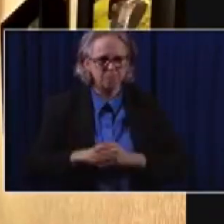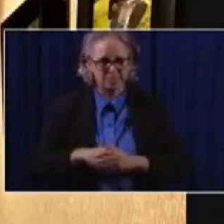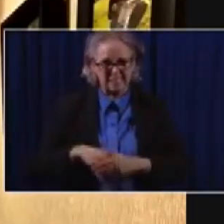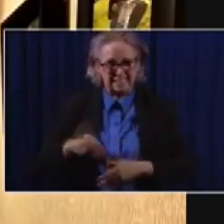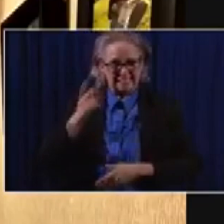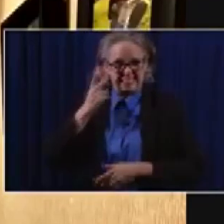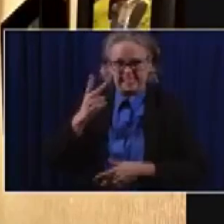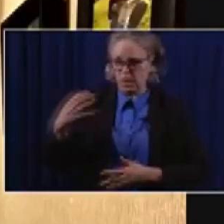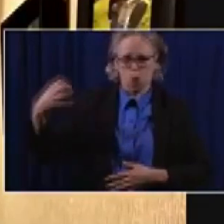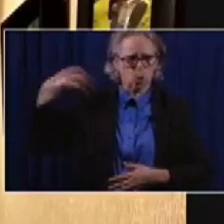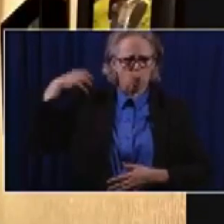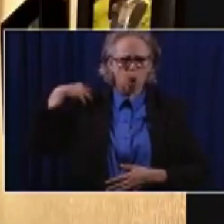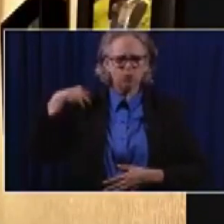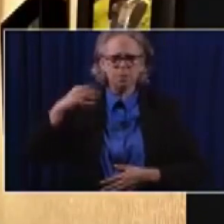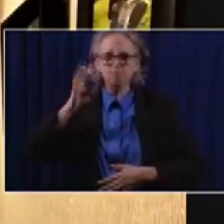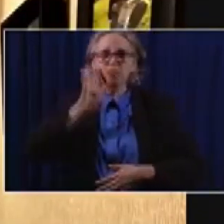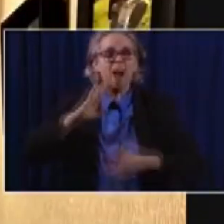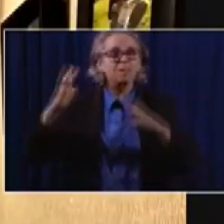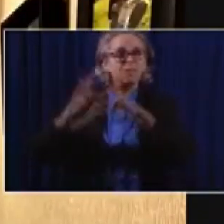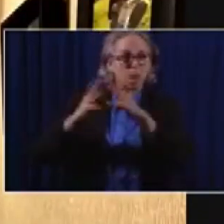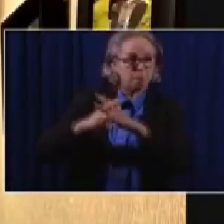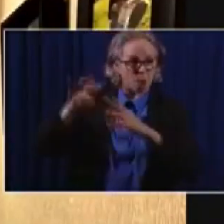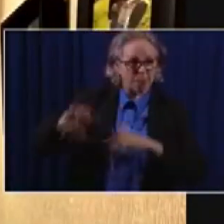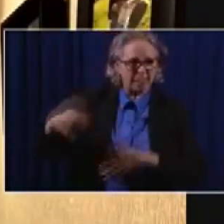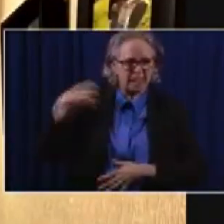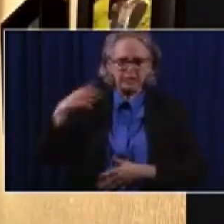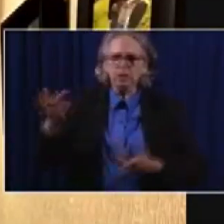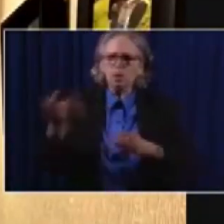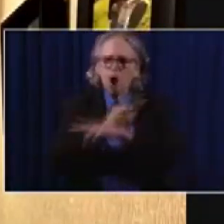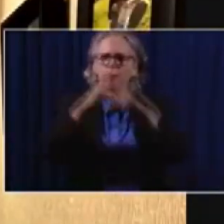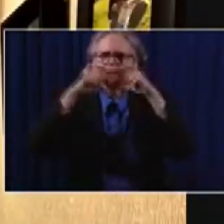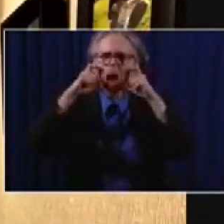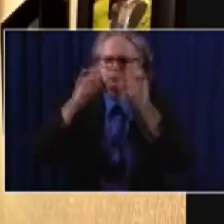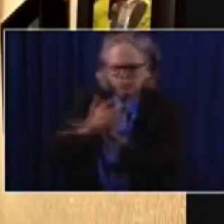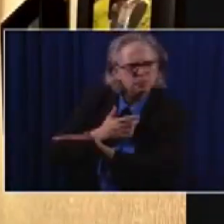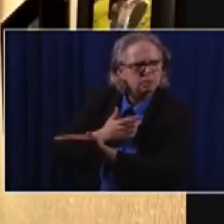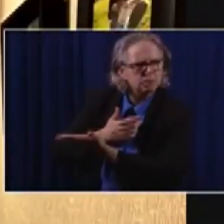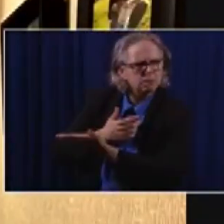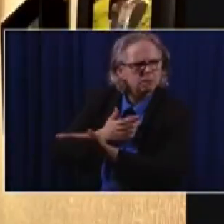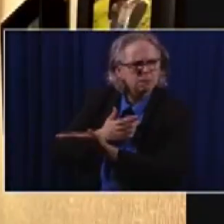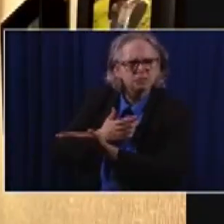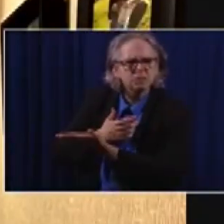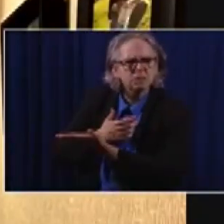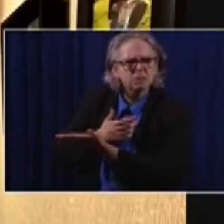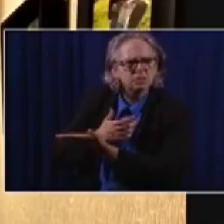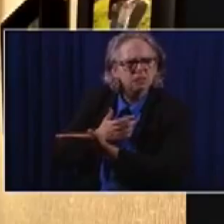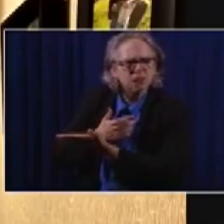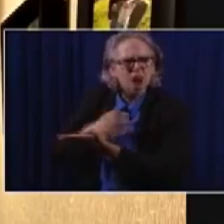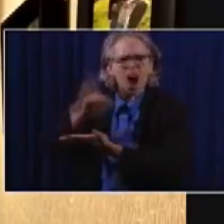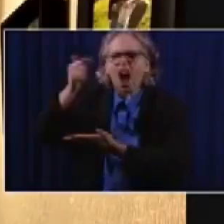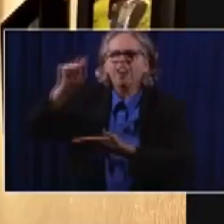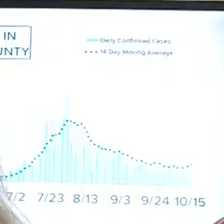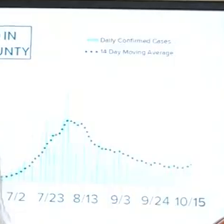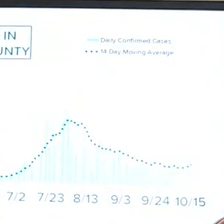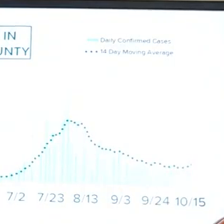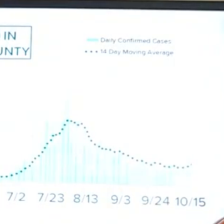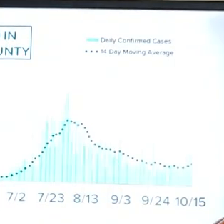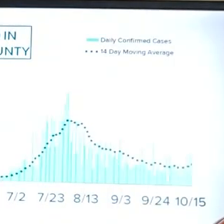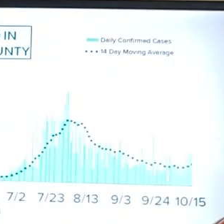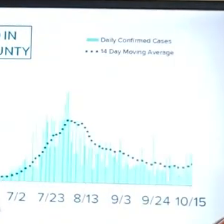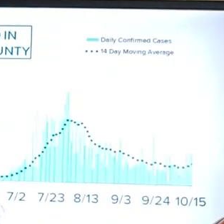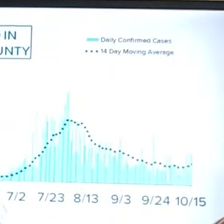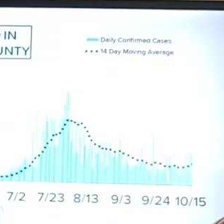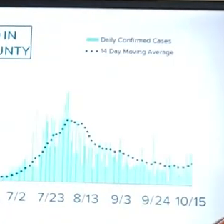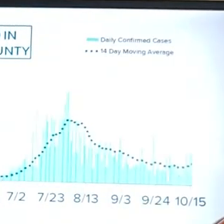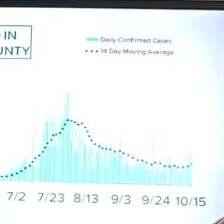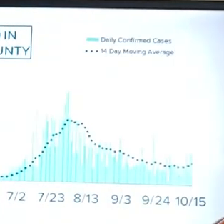events like this are where this virus is often spreading, and that can have an impact on what schools choose to do. So let's focus